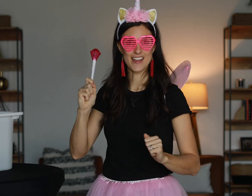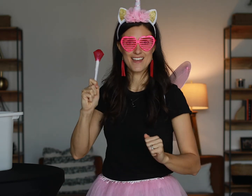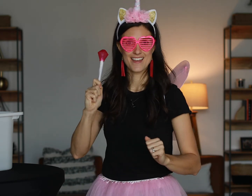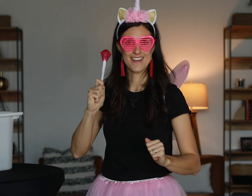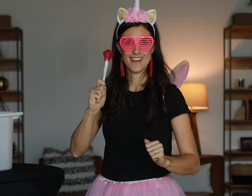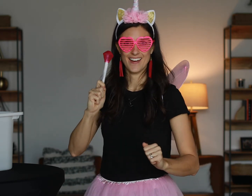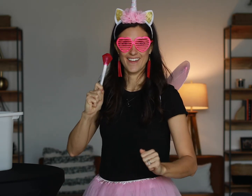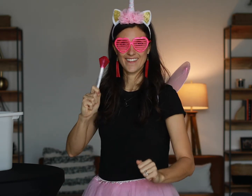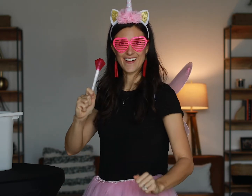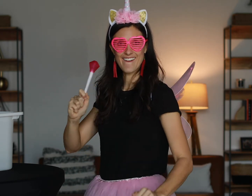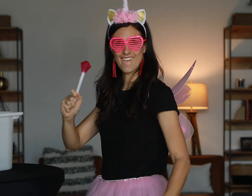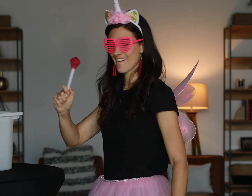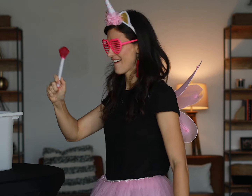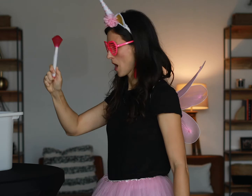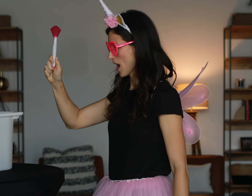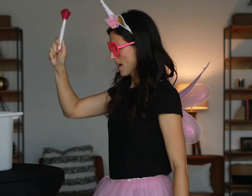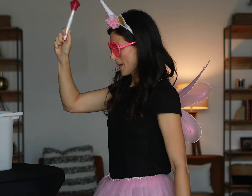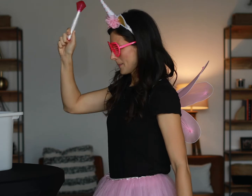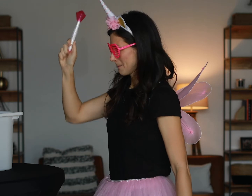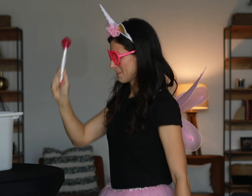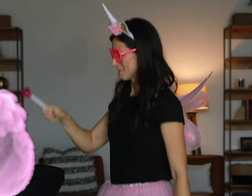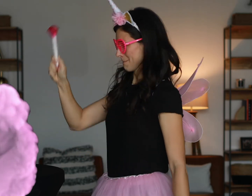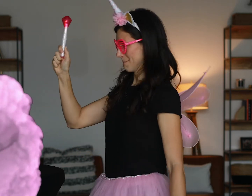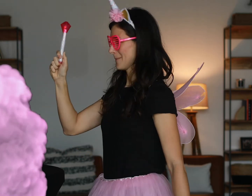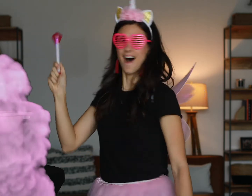Are you ready? Here we go.